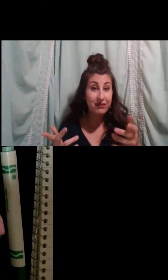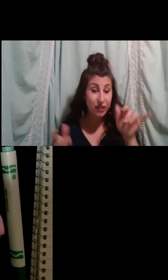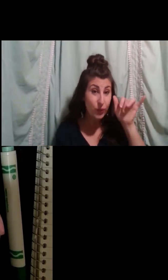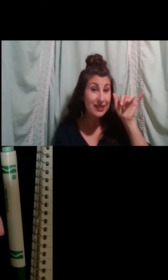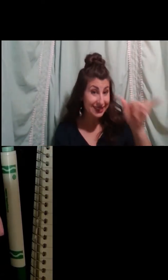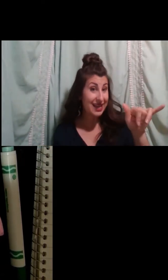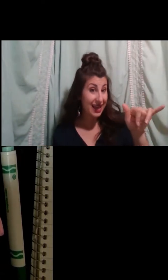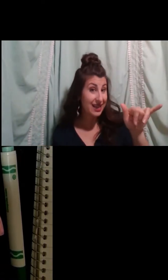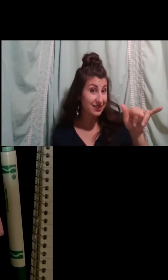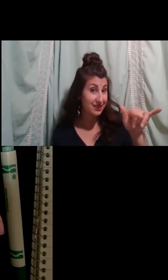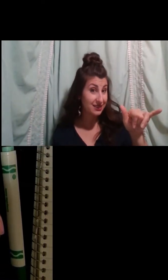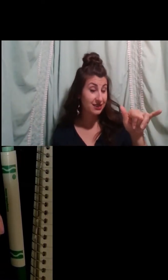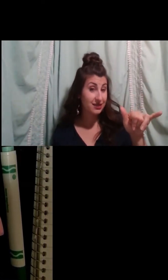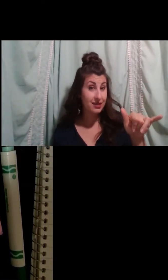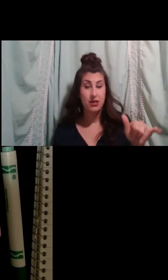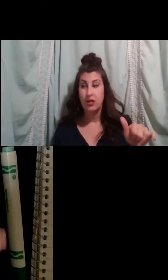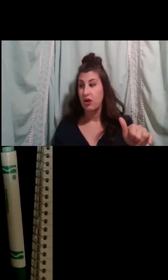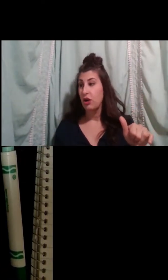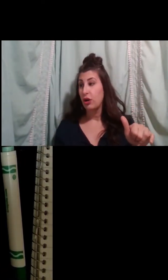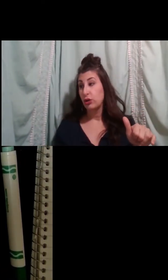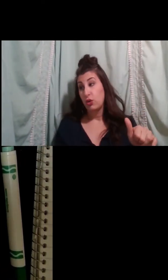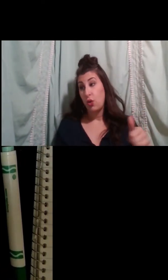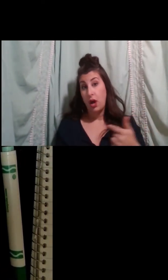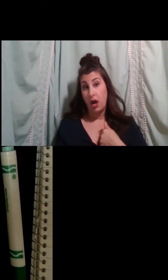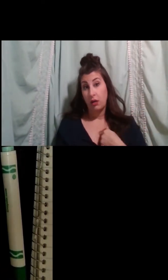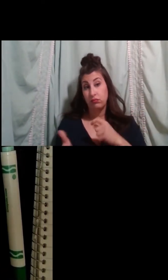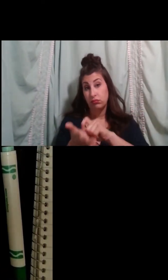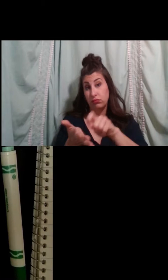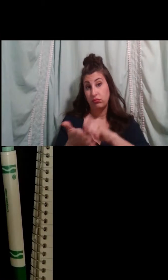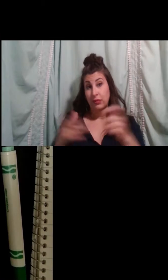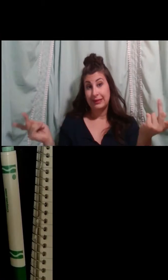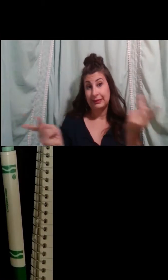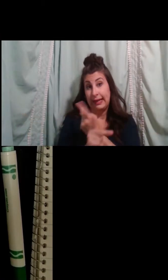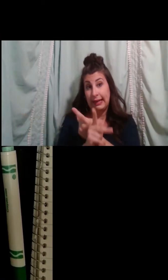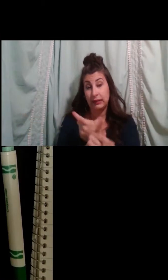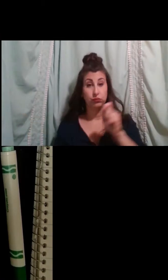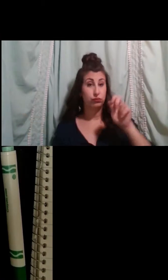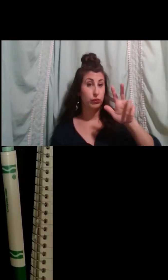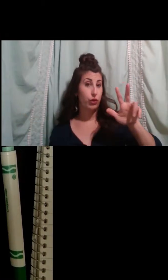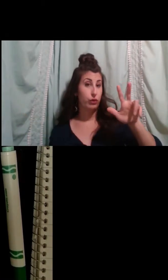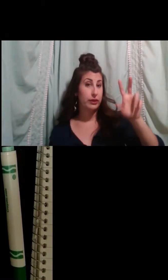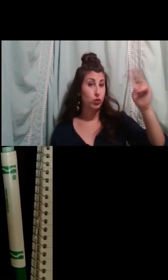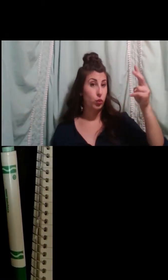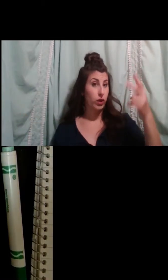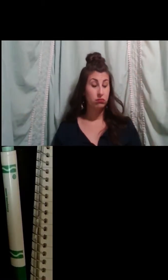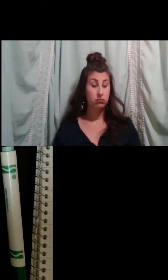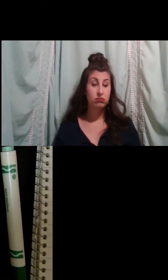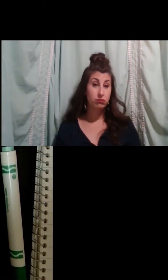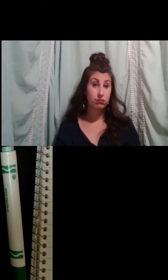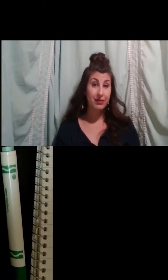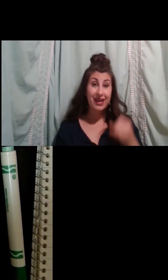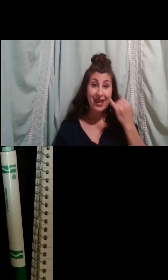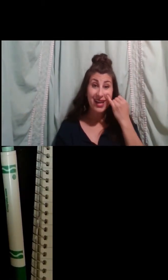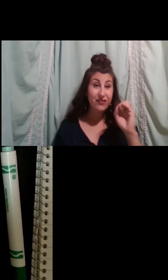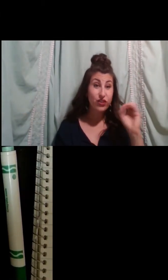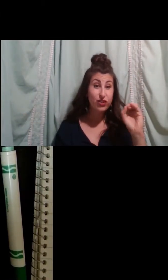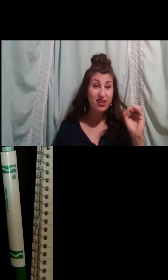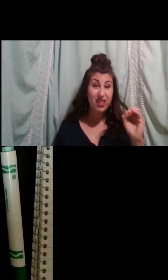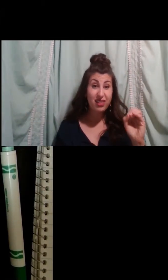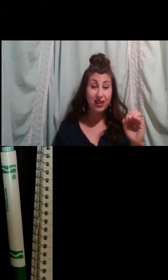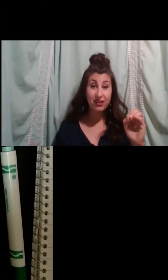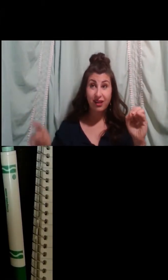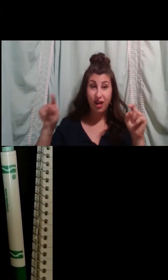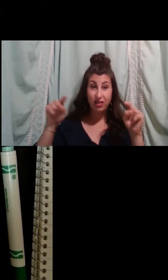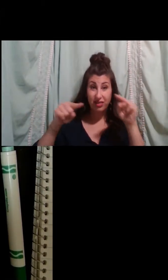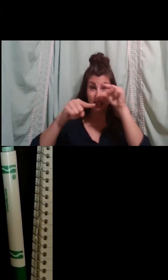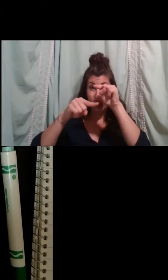positive, so it's going to stay at the bottom. So I'm just going to write times 3 squared. And if there's nothing on top,